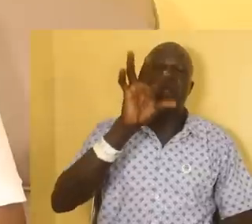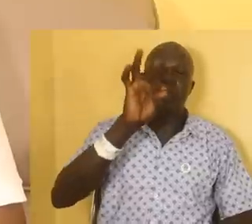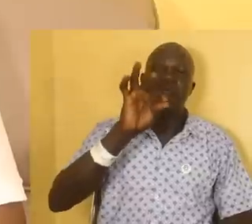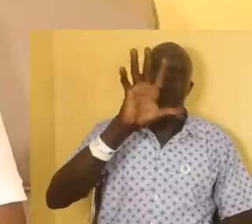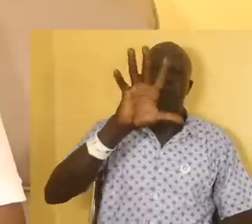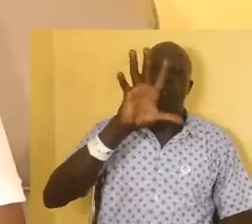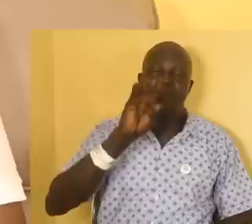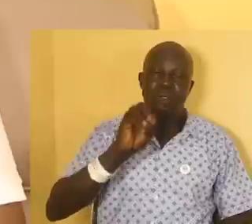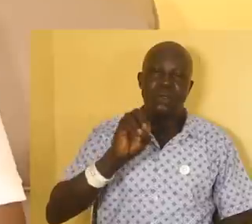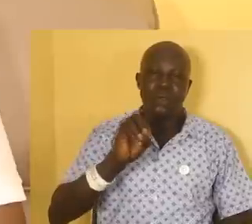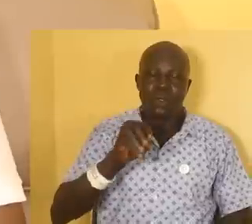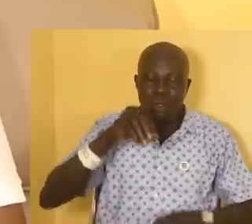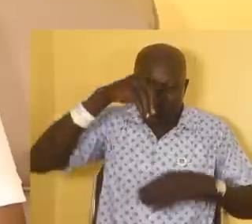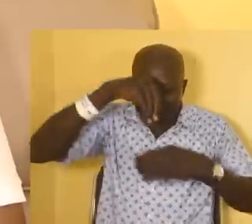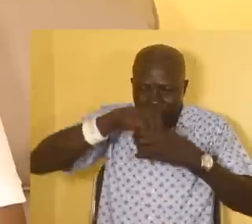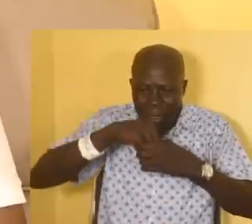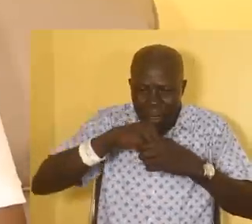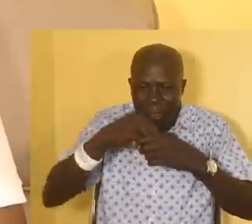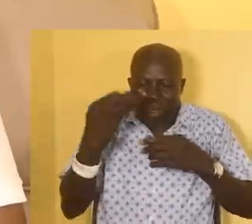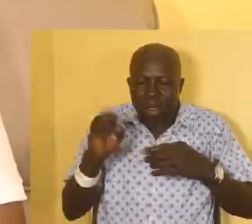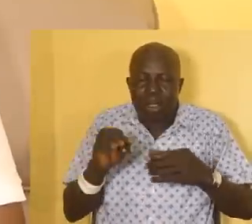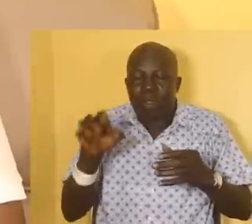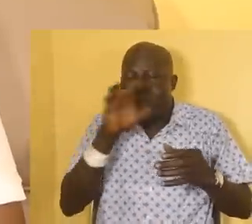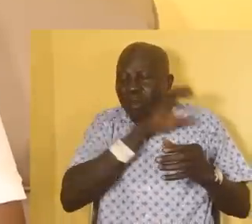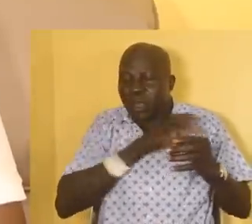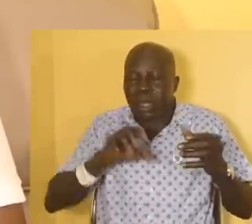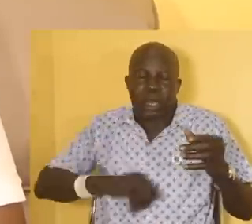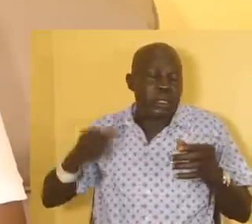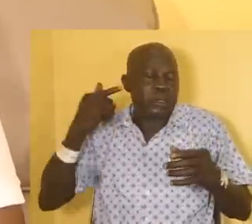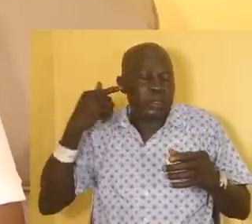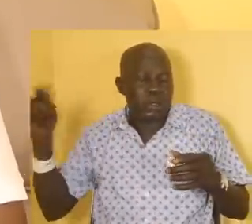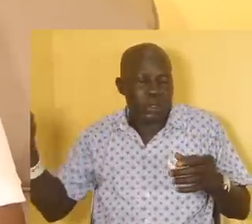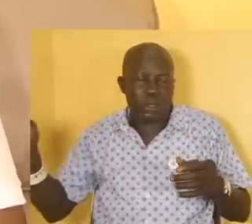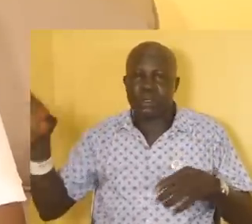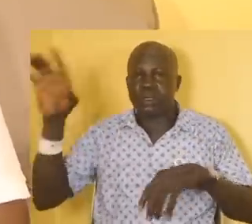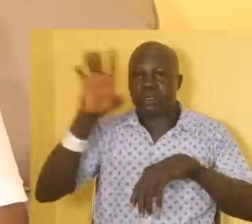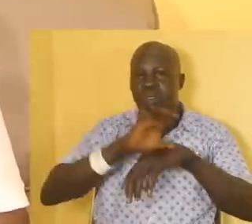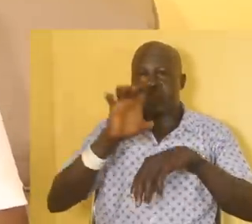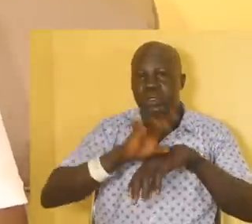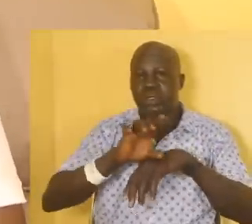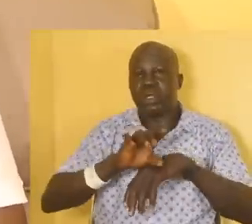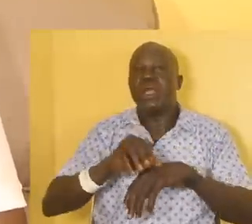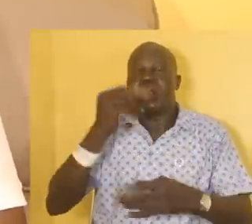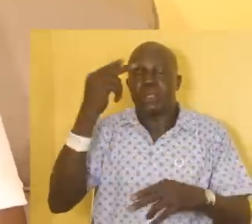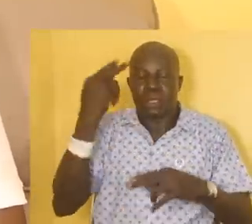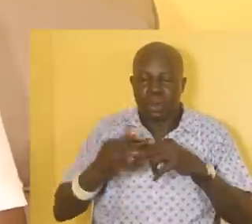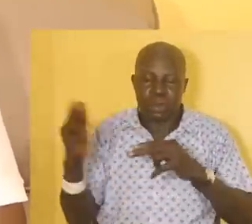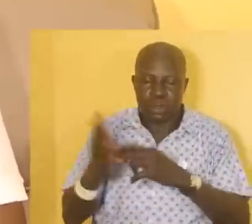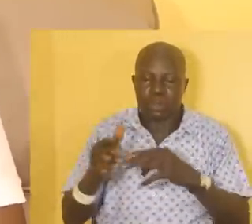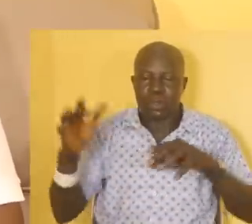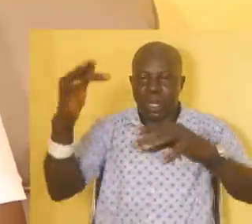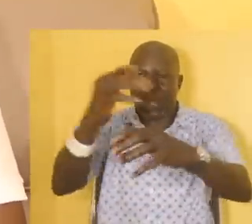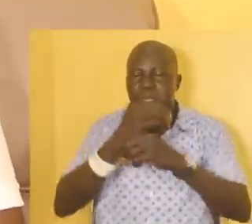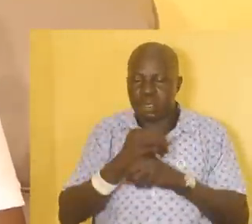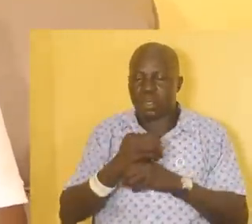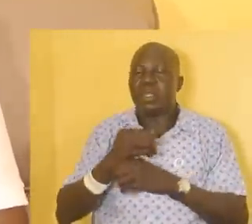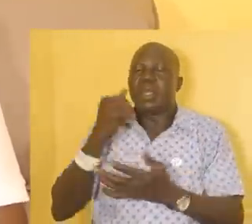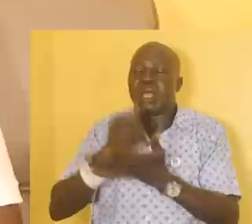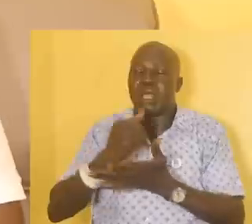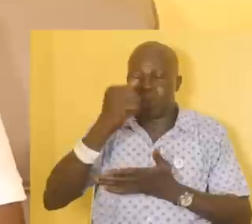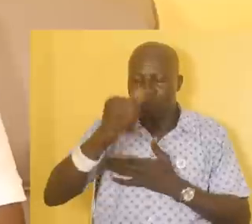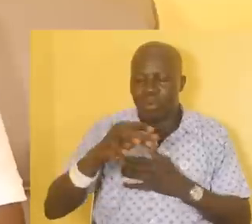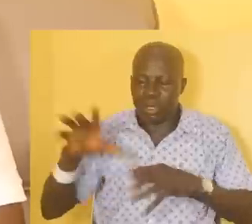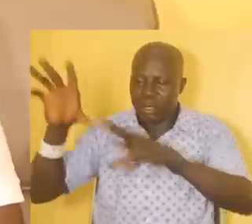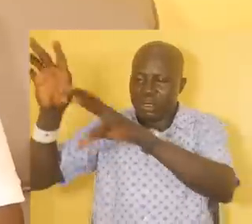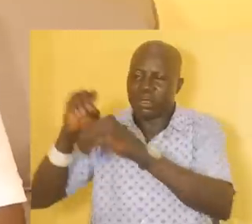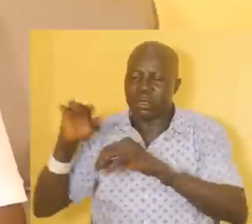101-52-98-950. Seed of Calvary Church. Loma Begadi. Ni Zenith Bank. Look, I just worry. Ah, hey! Jesus. Oh, that daddy.